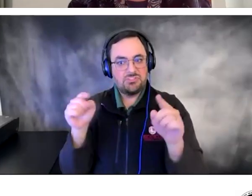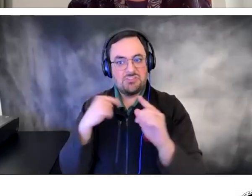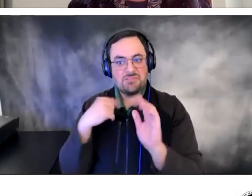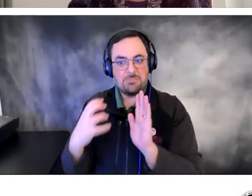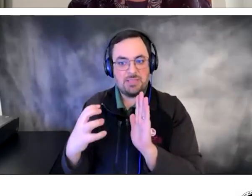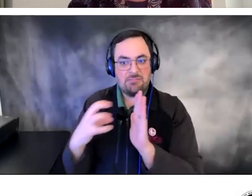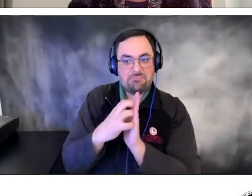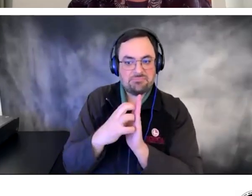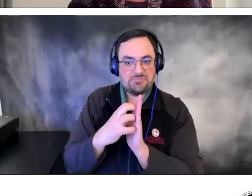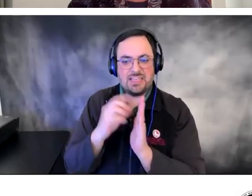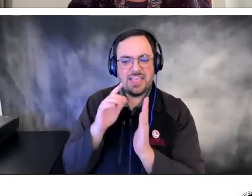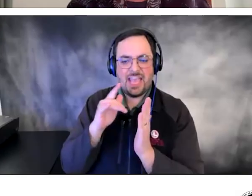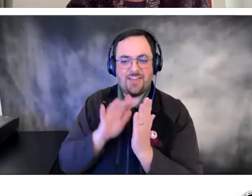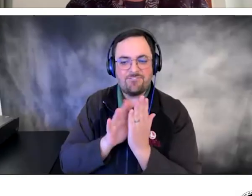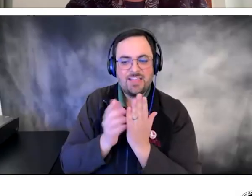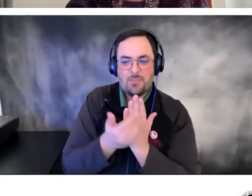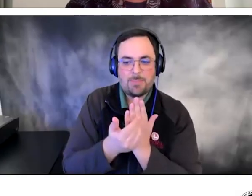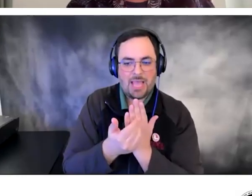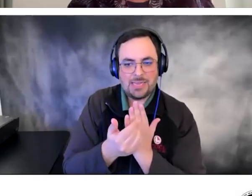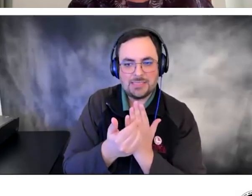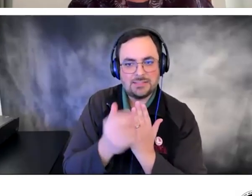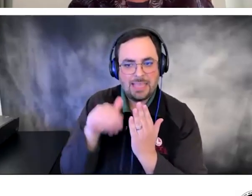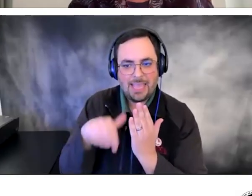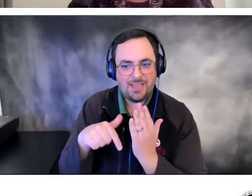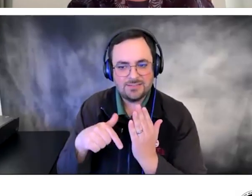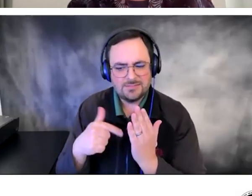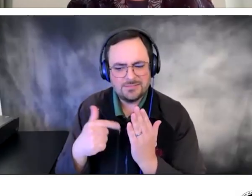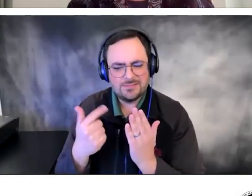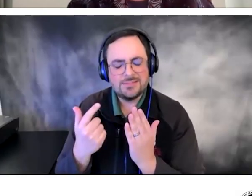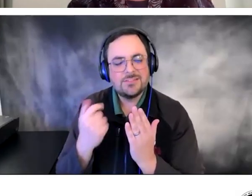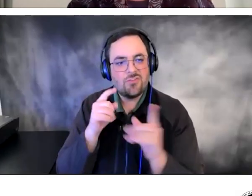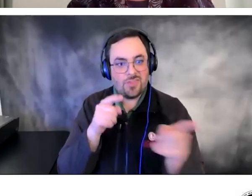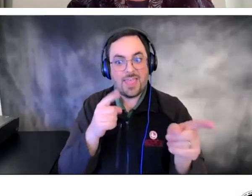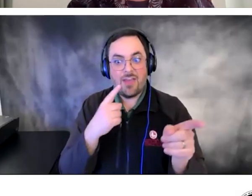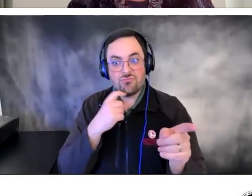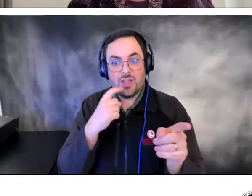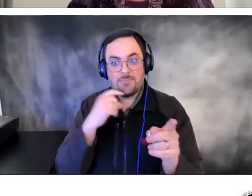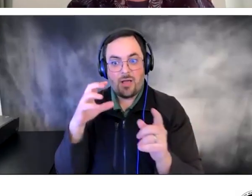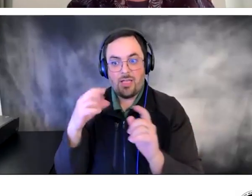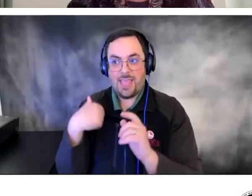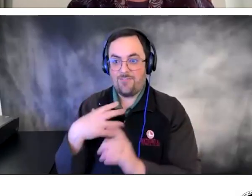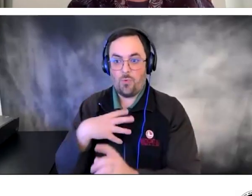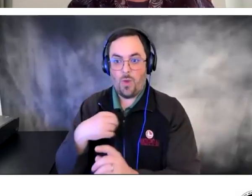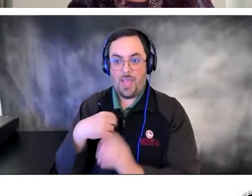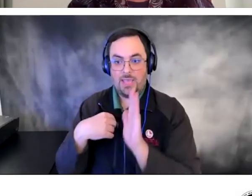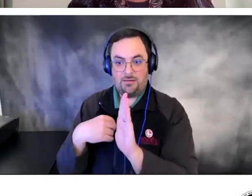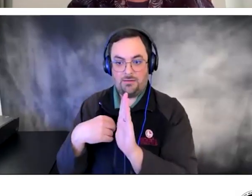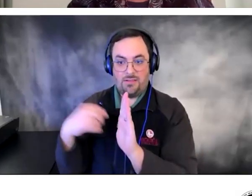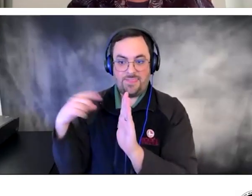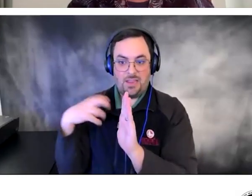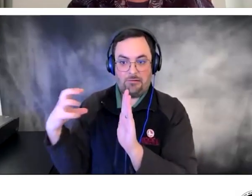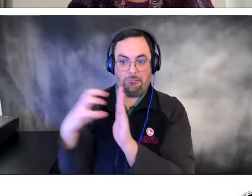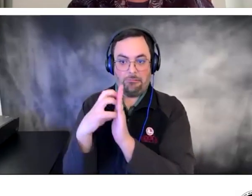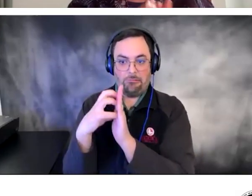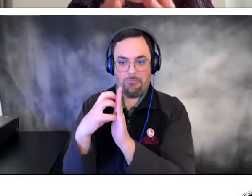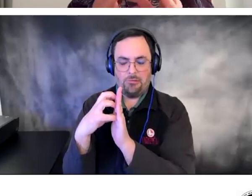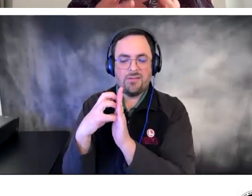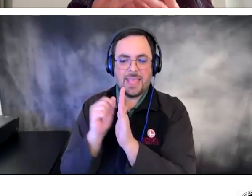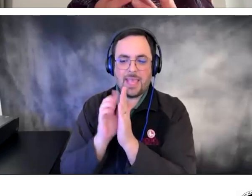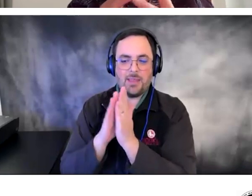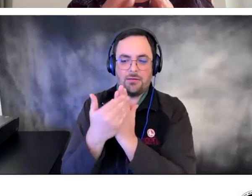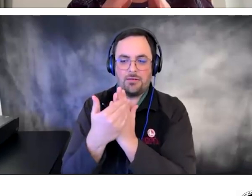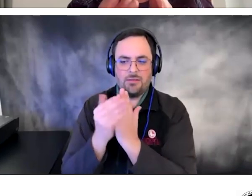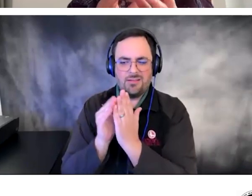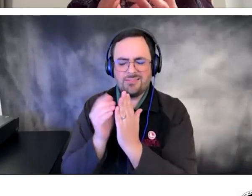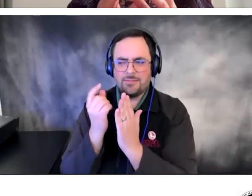be anchored to a background mount, like this white background here, making it more difficult for the child to understand what it is. So make